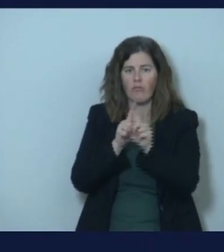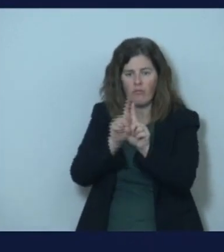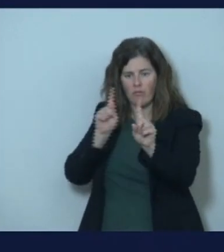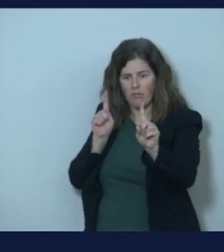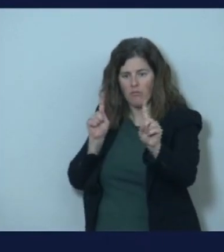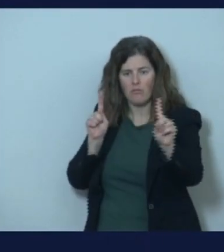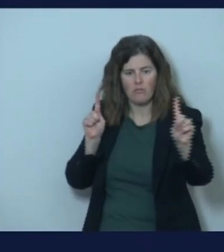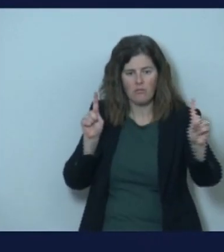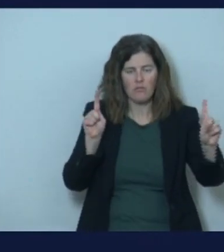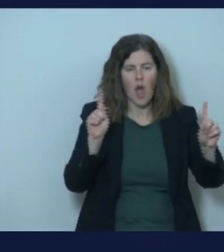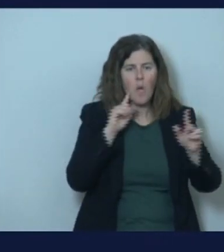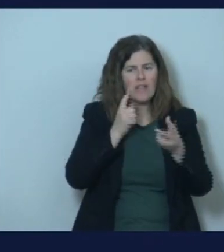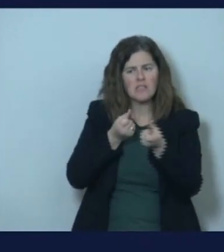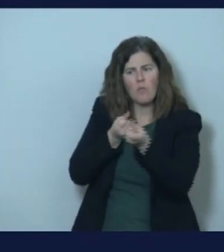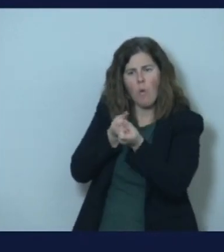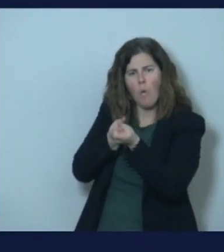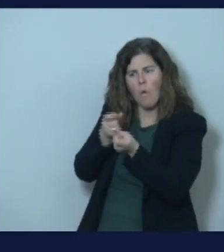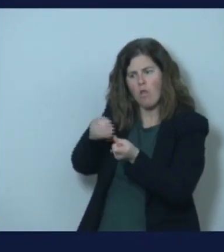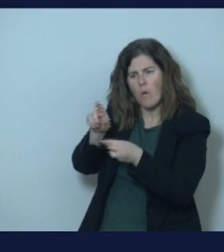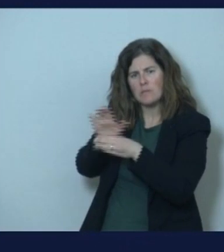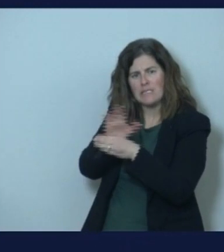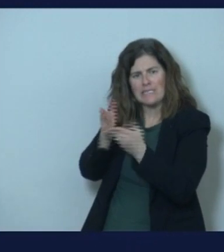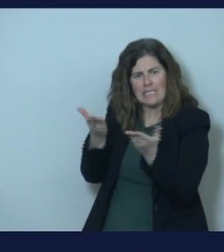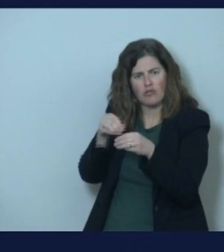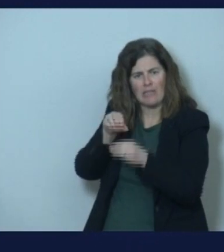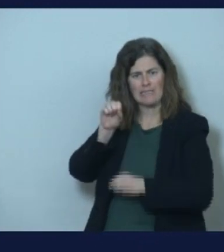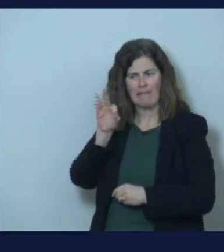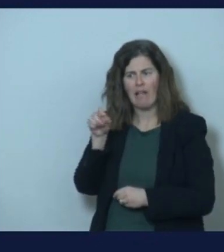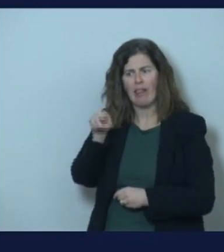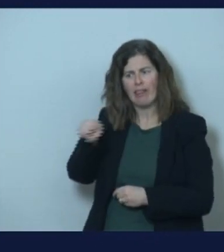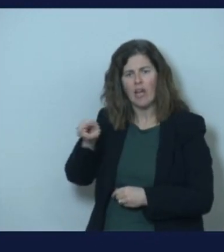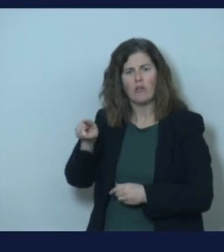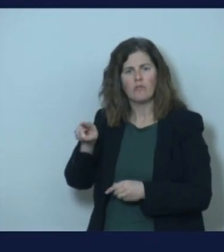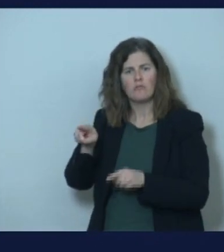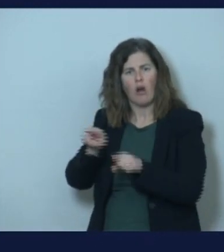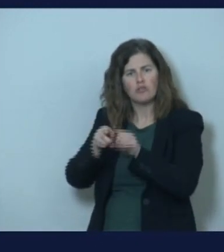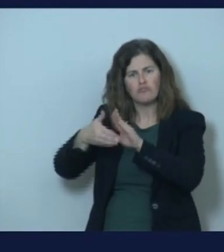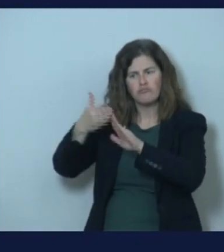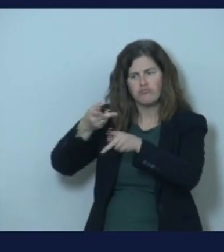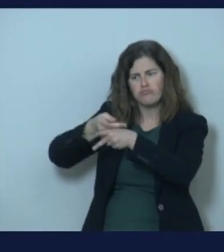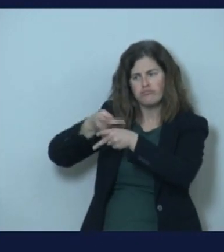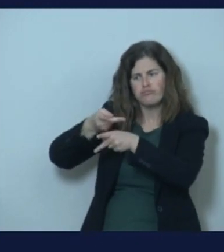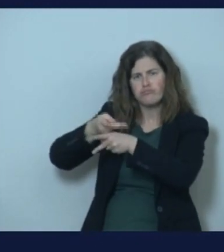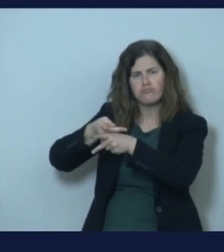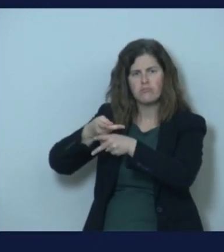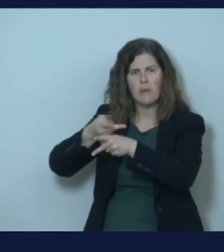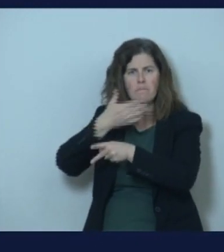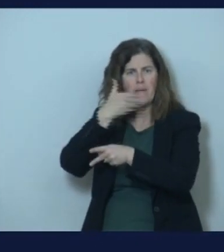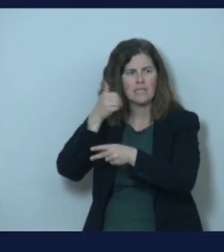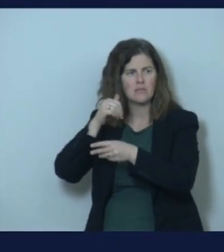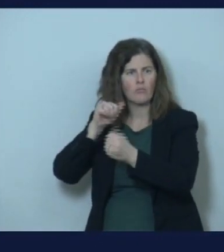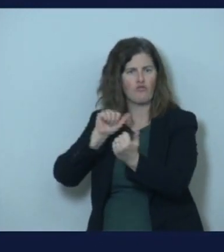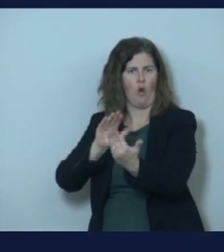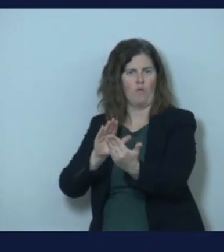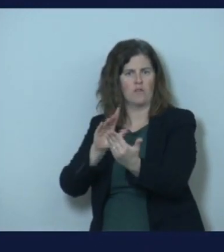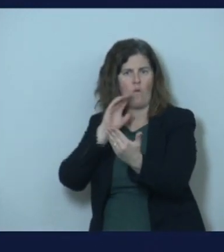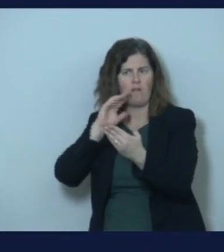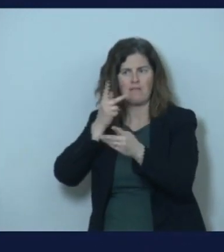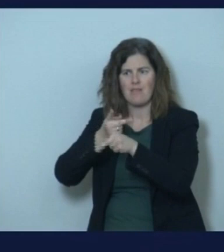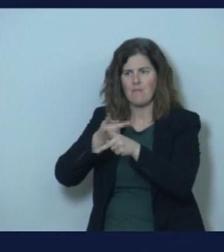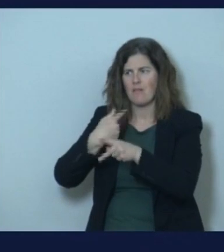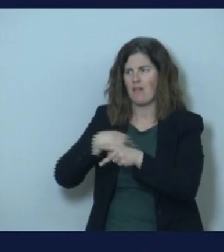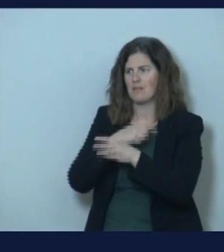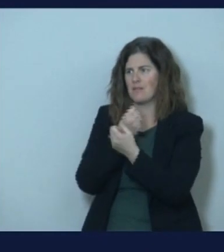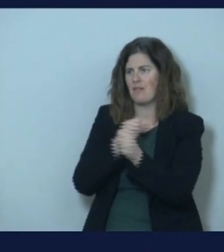I really support businesses in Santa Fe that are also maintaining the best COVID safe practices, right? Doing everything that